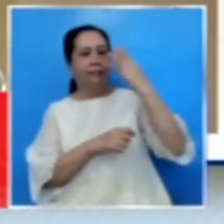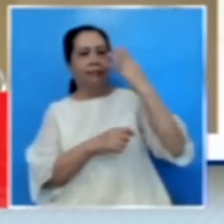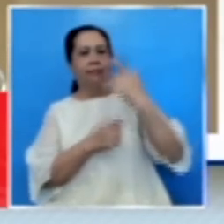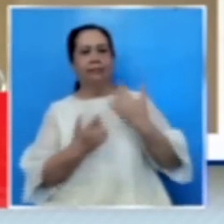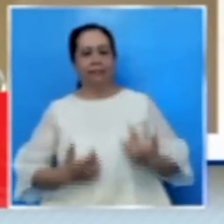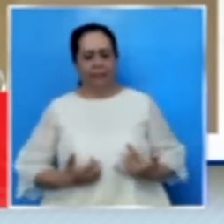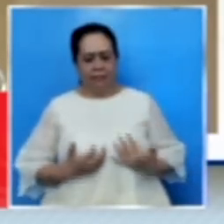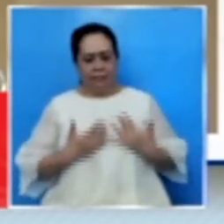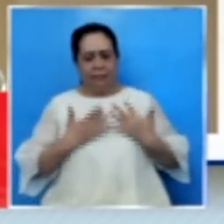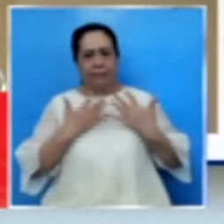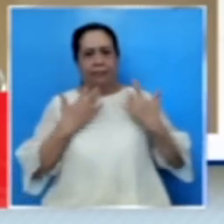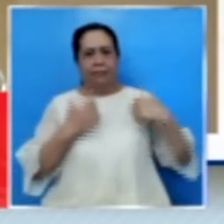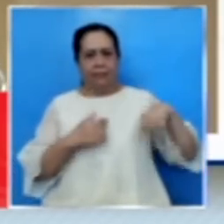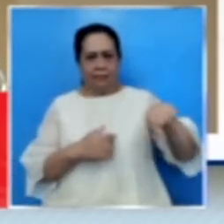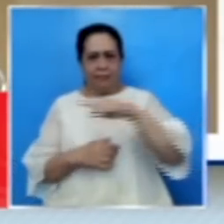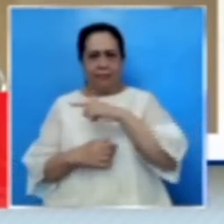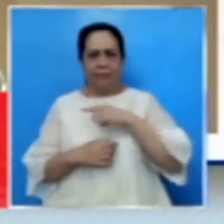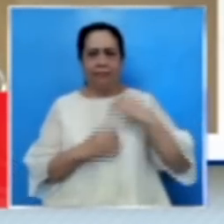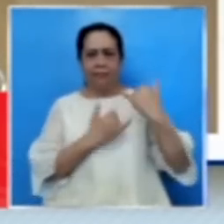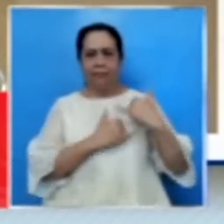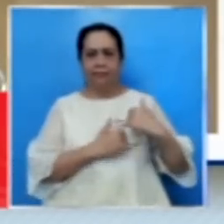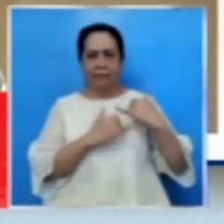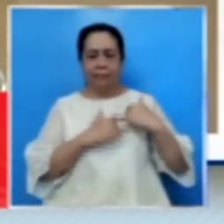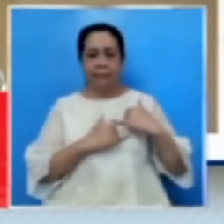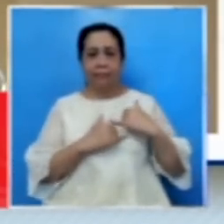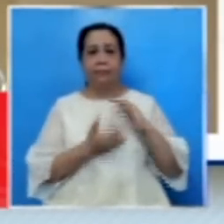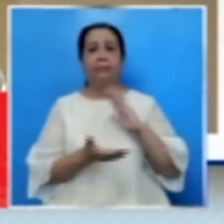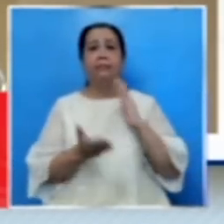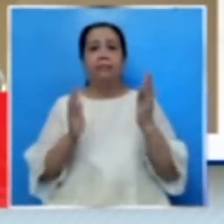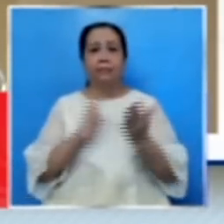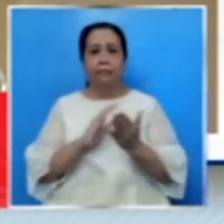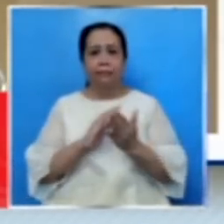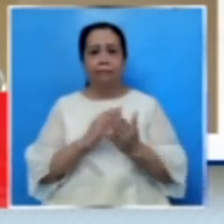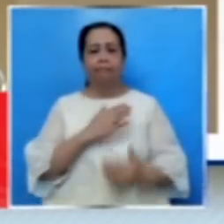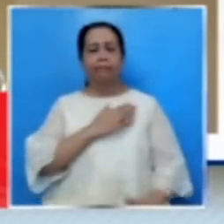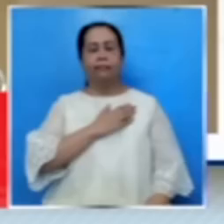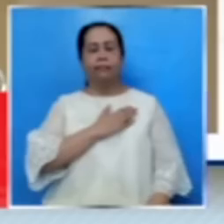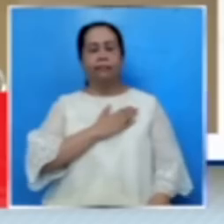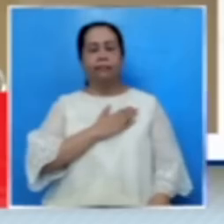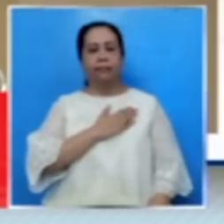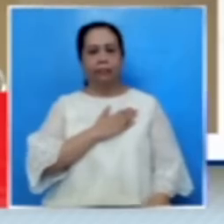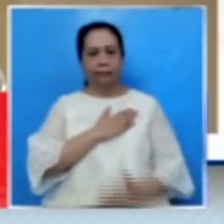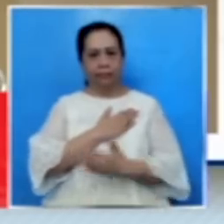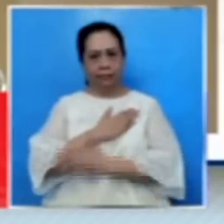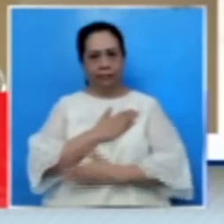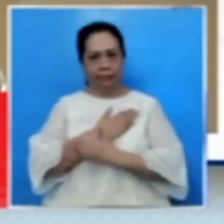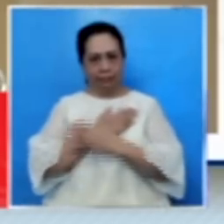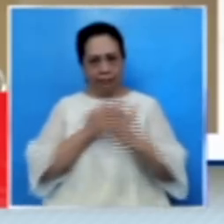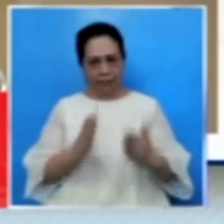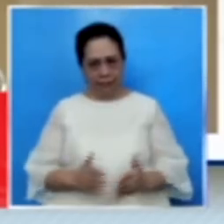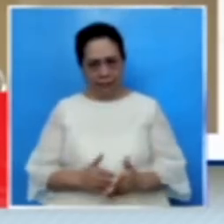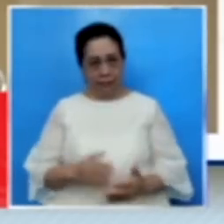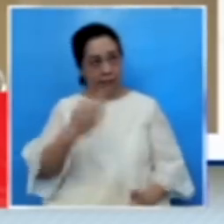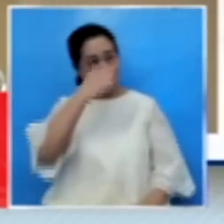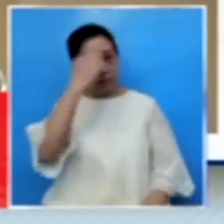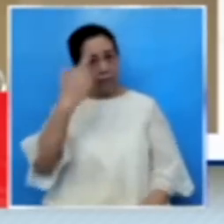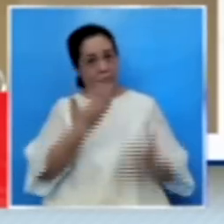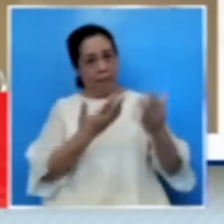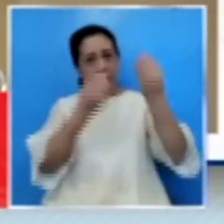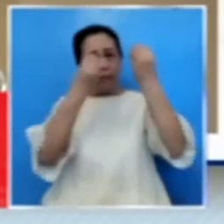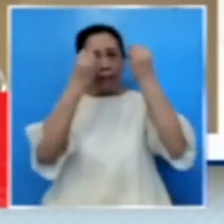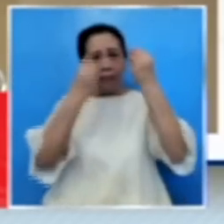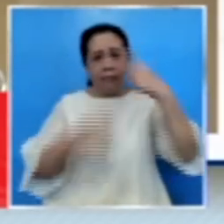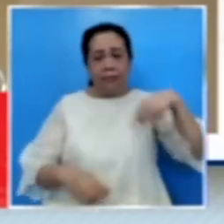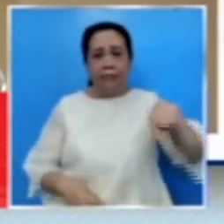within us to become patriots, Rizal taught us